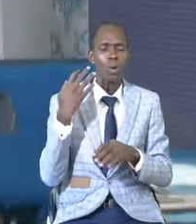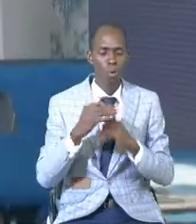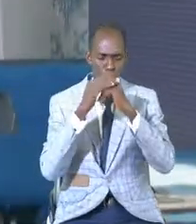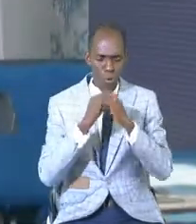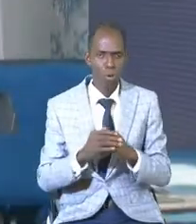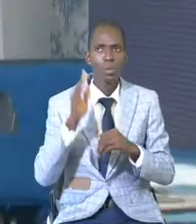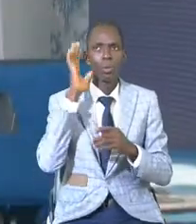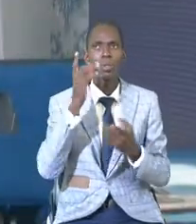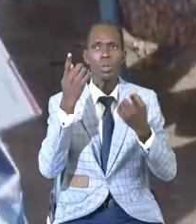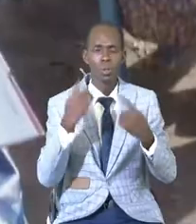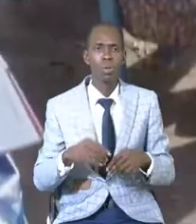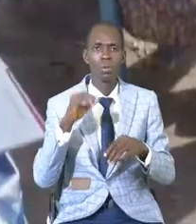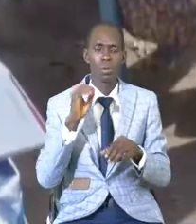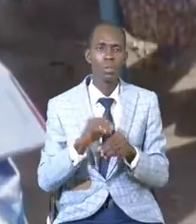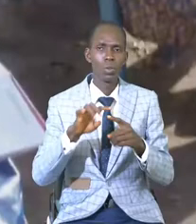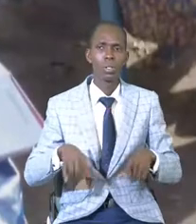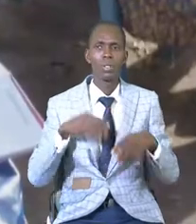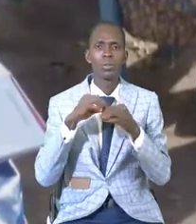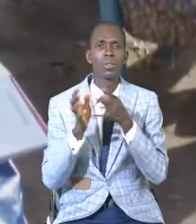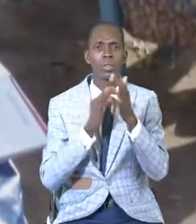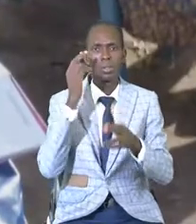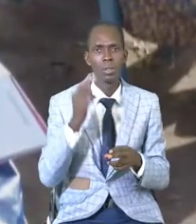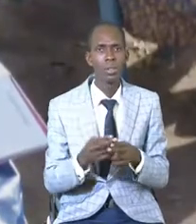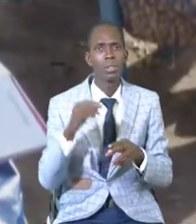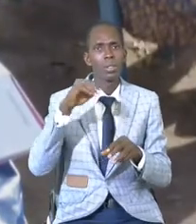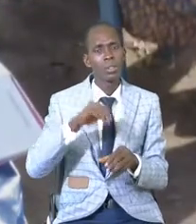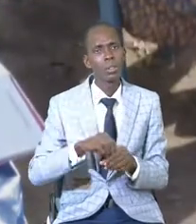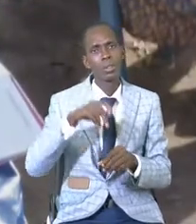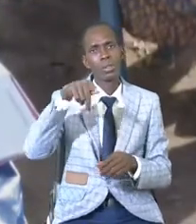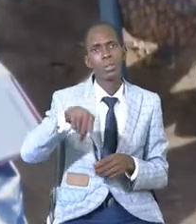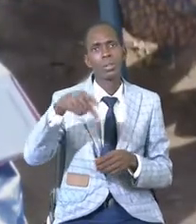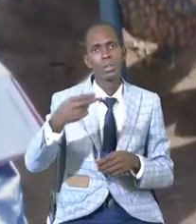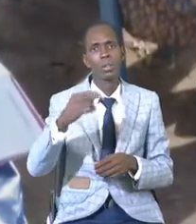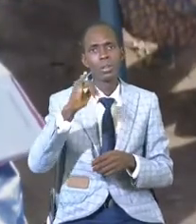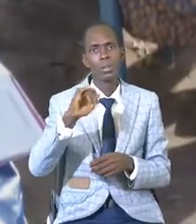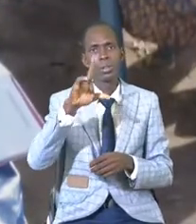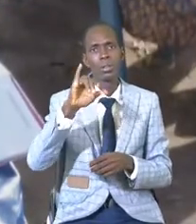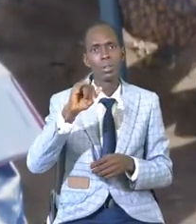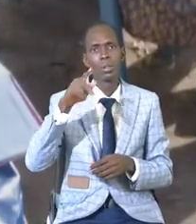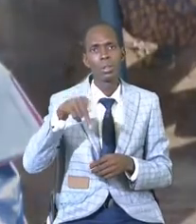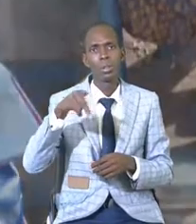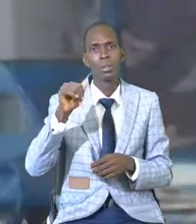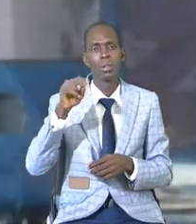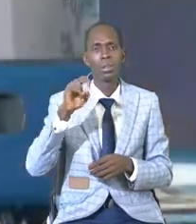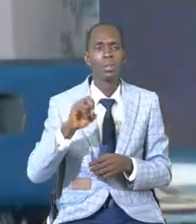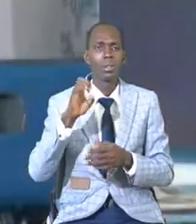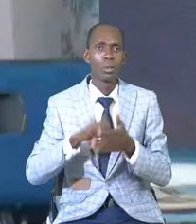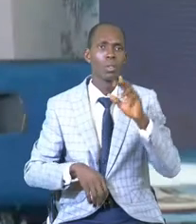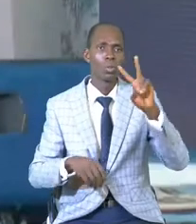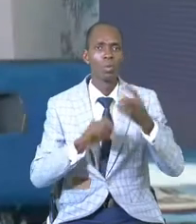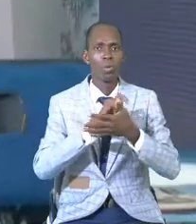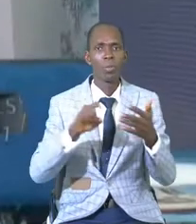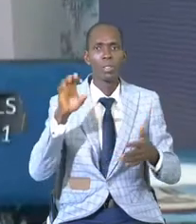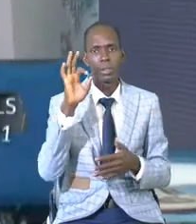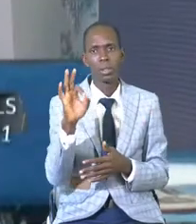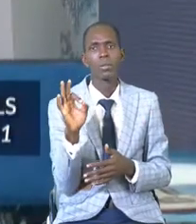in Jesus' name. Look at Philippians chapter 2, Philippians chapter 2, and I'm reading from verse 9. It says